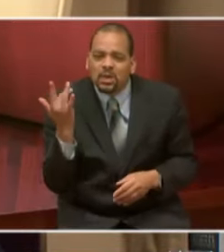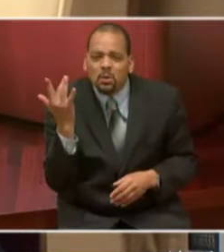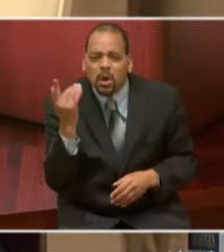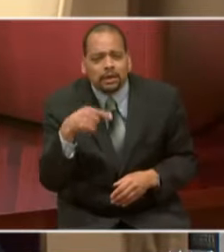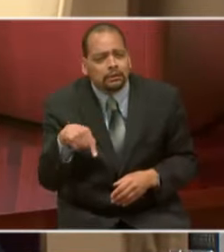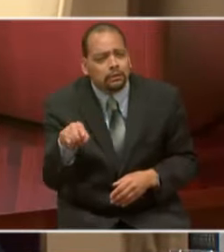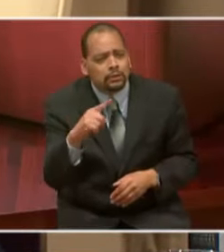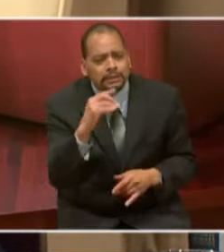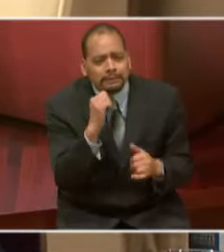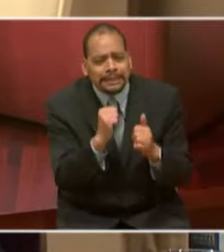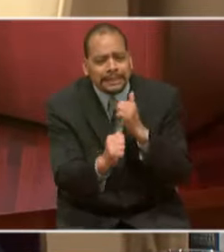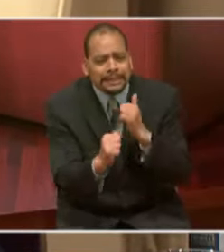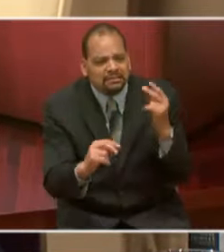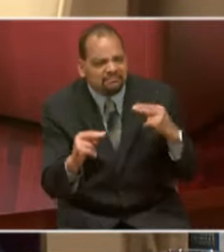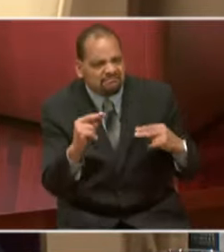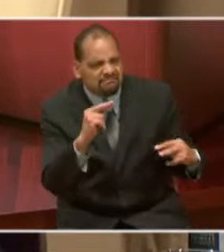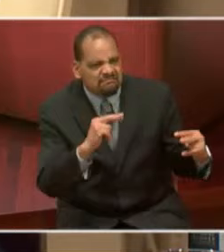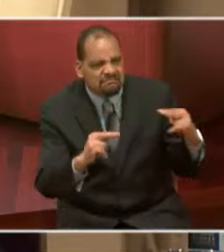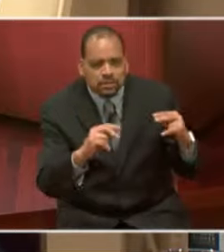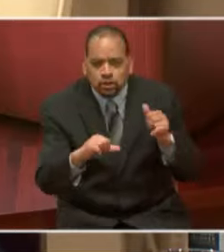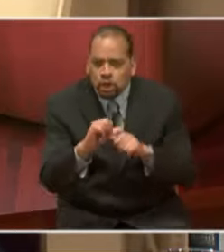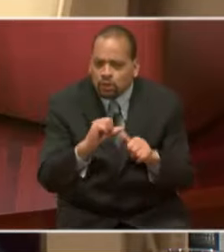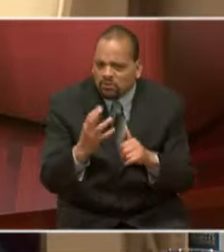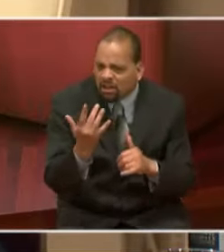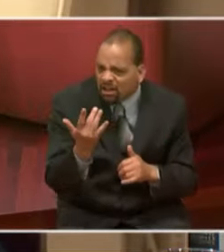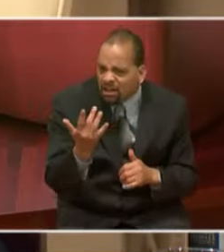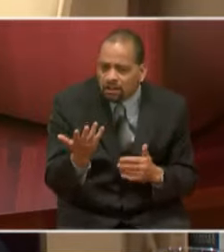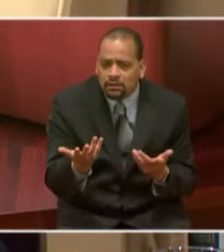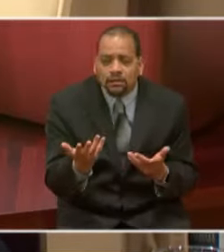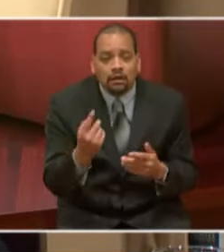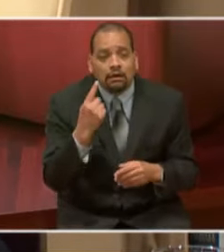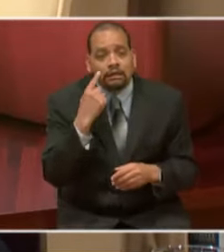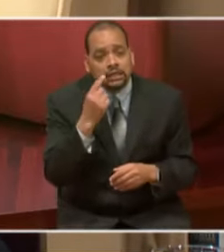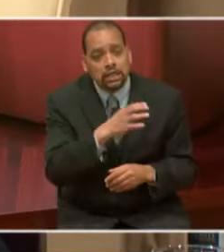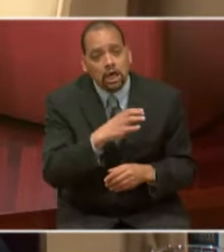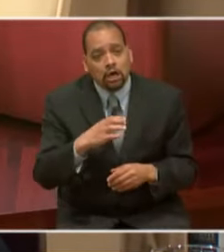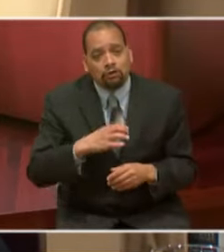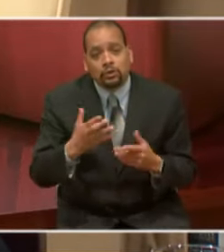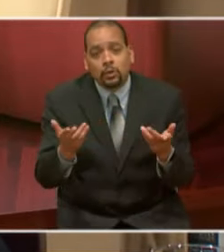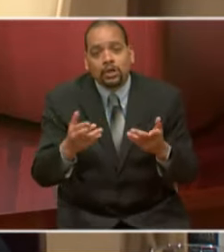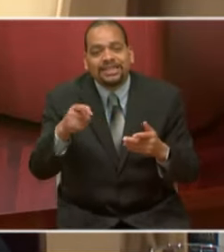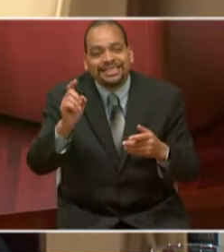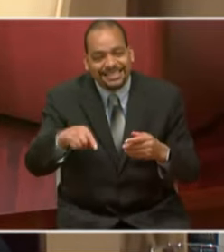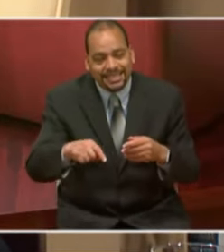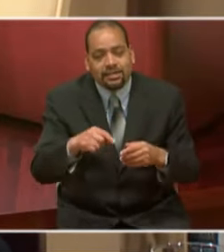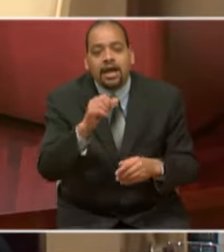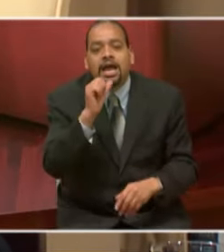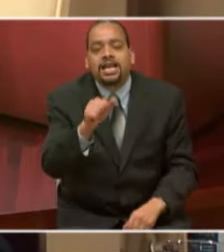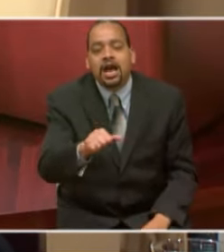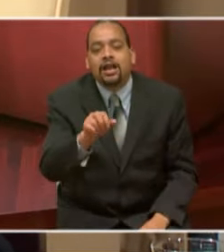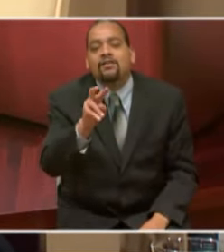at a lunch counter. And then the NAACP had a slogan, free by